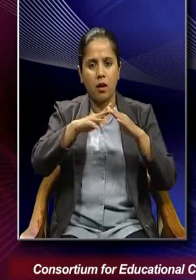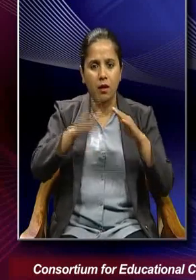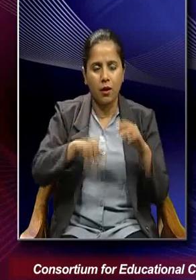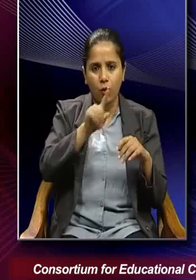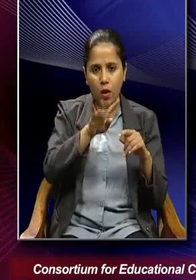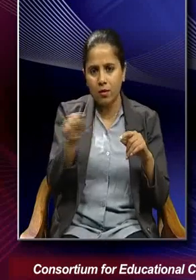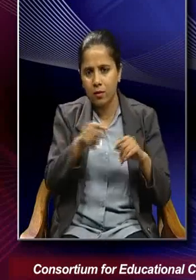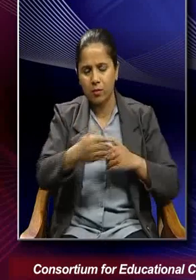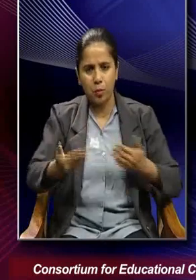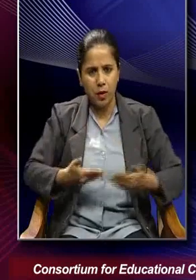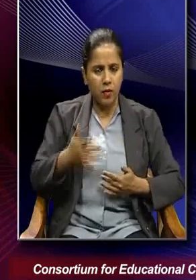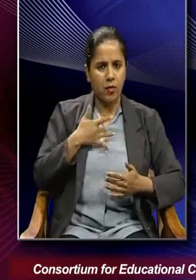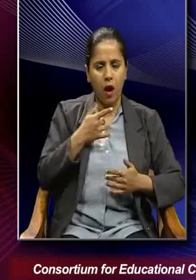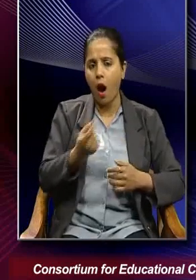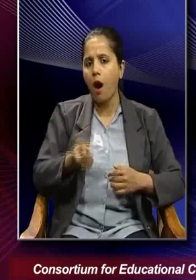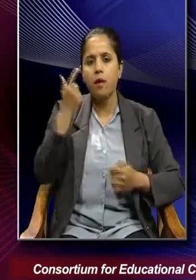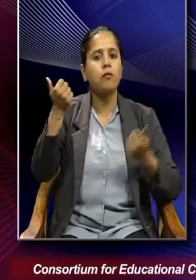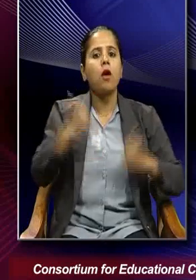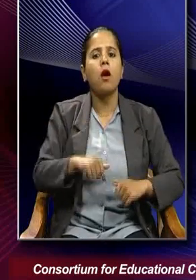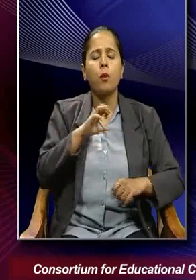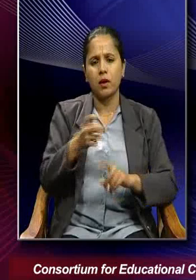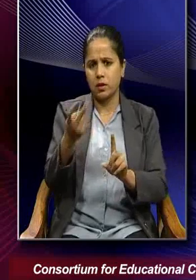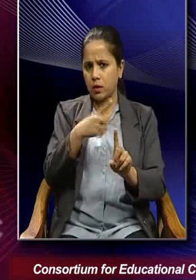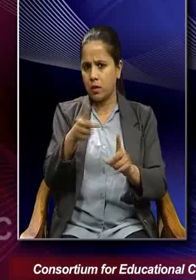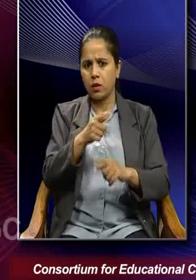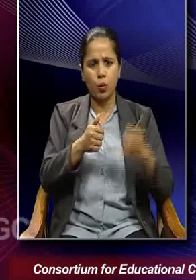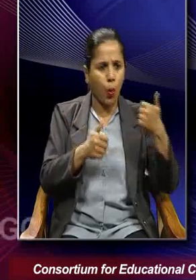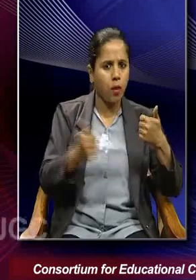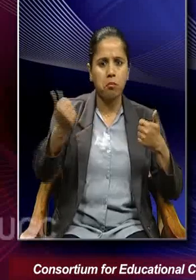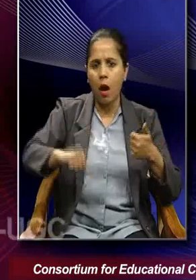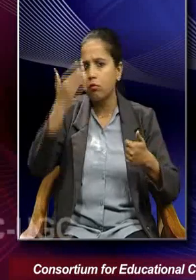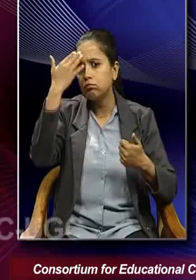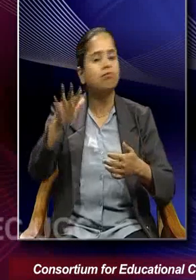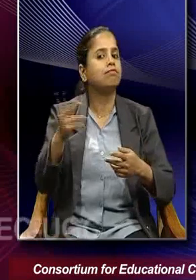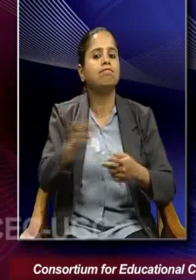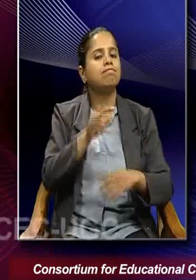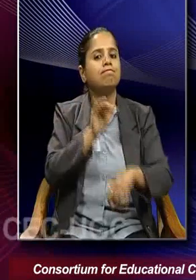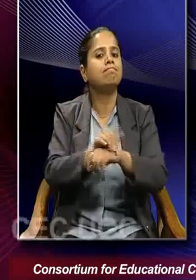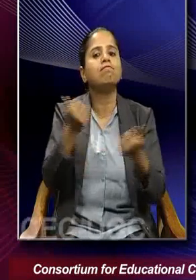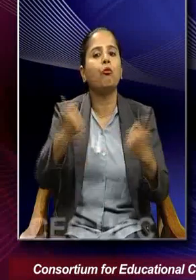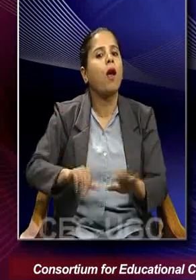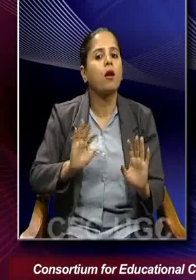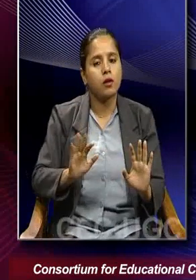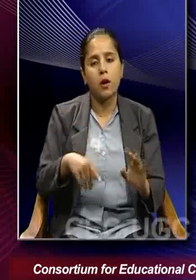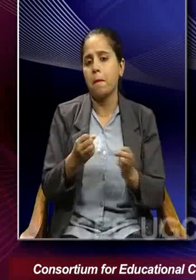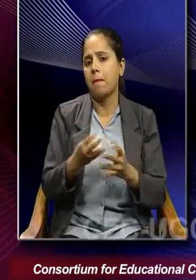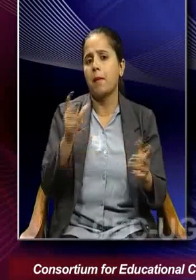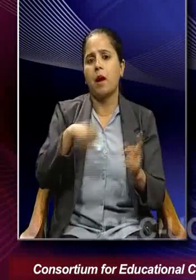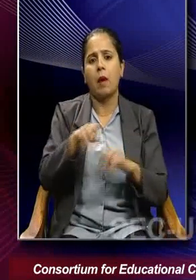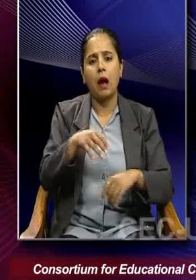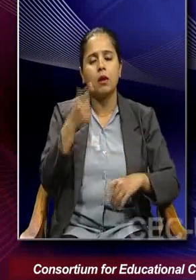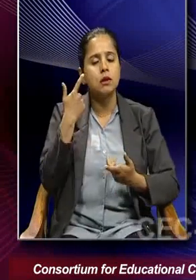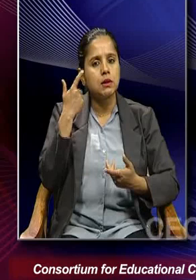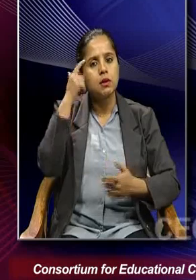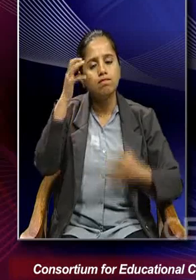such that it is not able to understand or distinguish between the good and bad, and many times it may cause some kind of